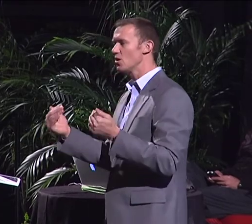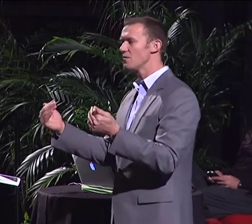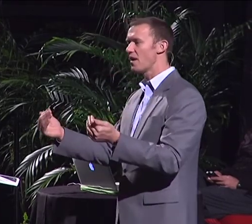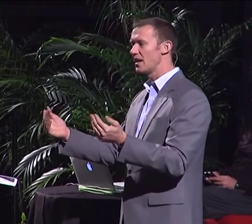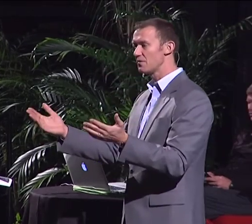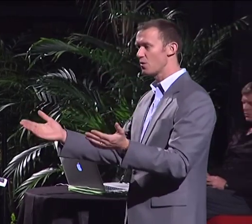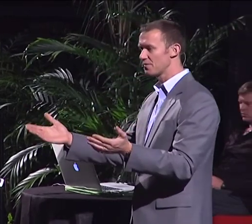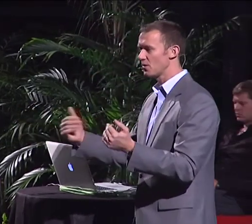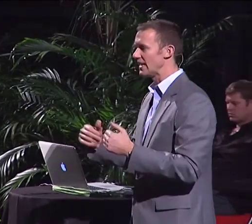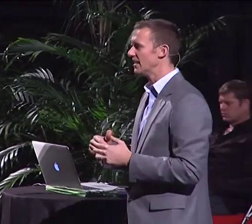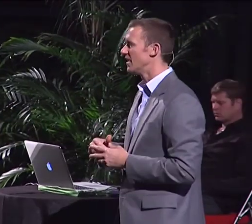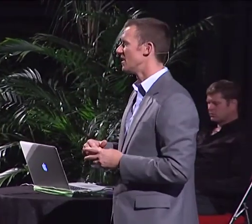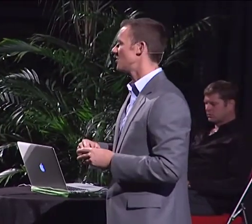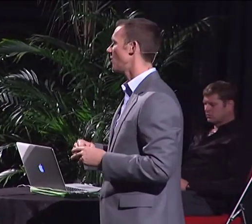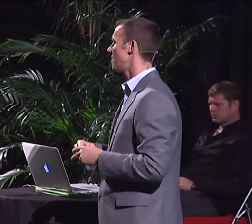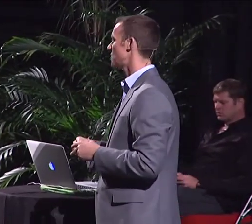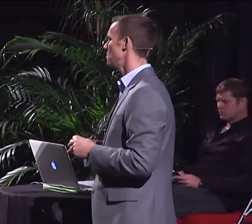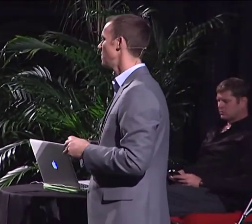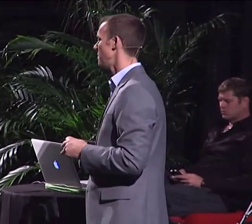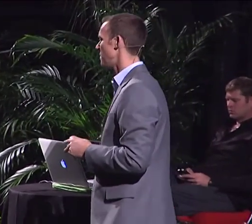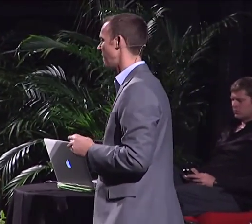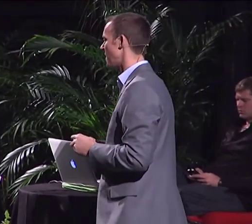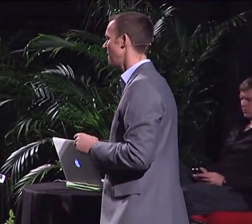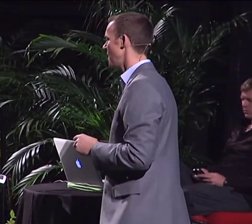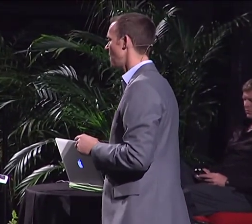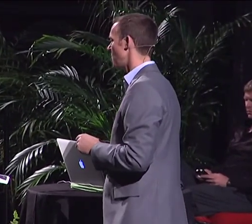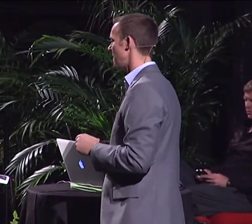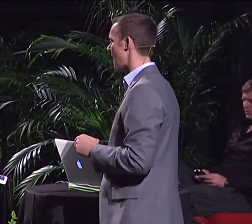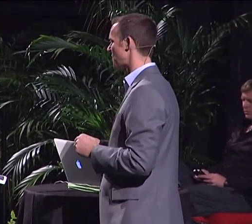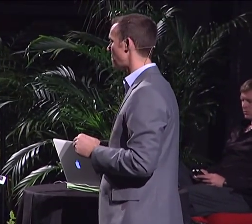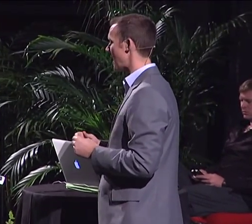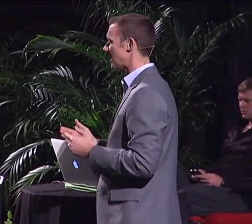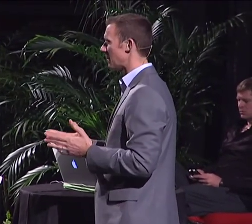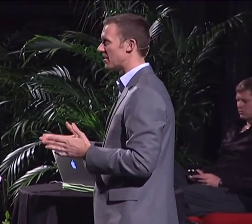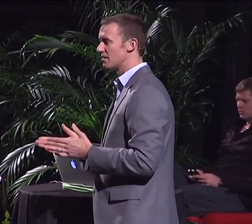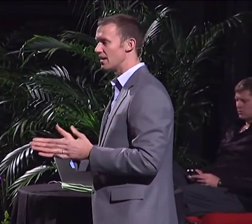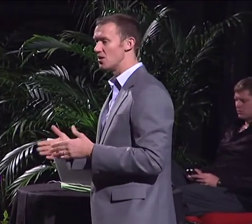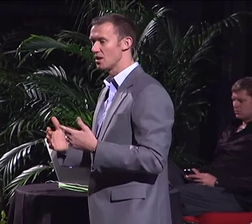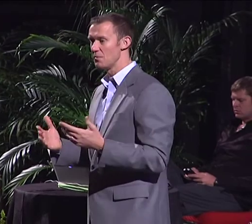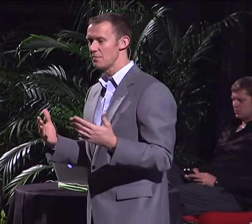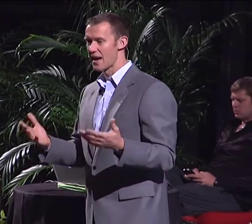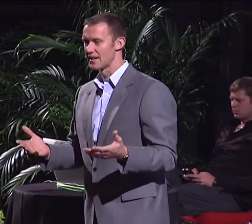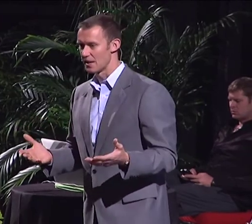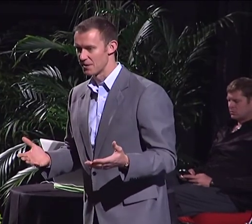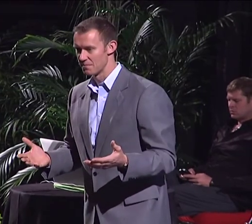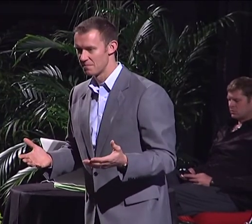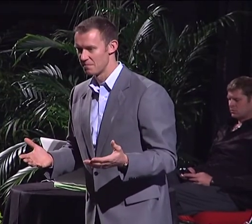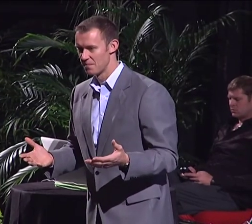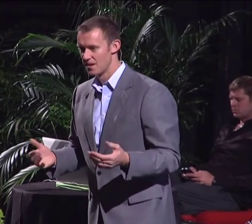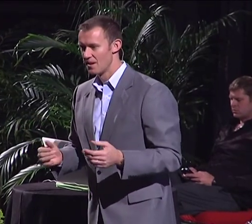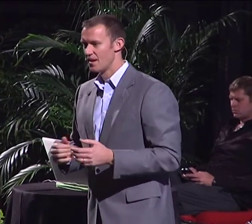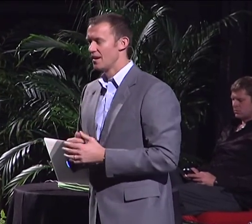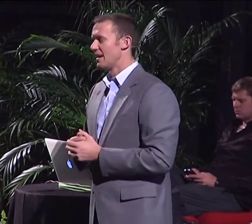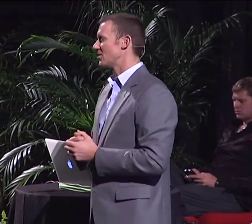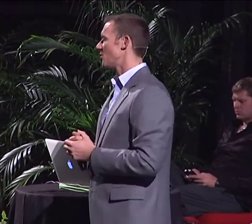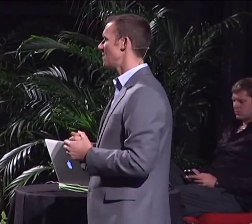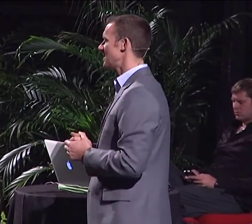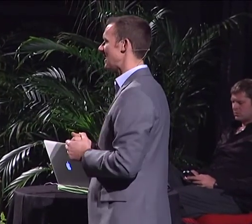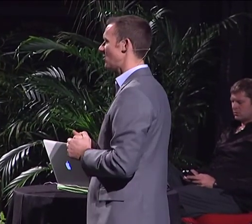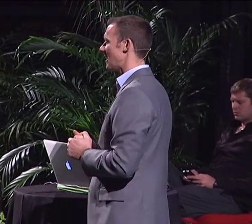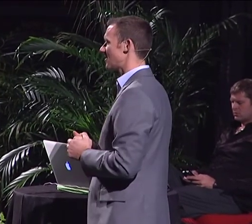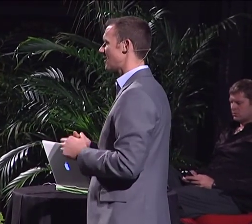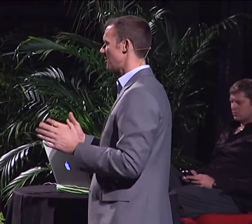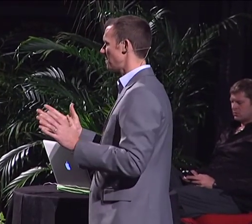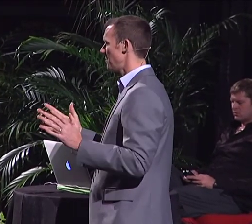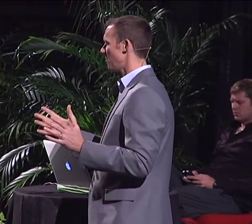says, hey, you're invited for free to go to this movie premiere with the actor Matt Damon, and you can meet Matt Damon. And so the